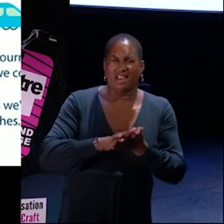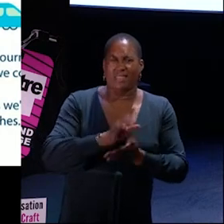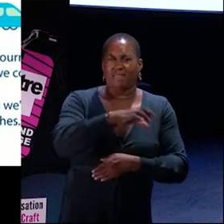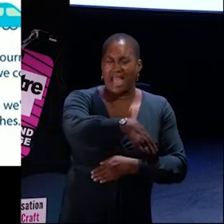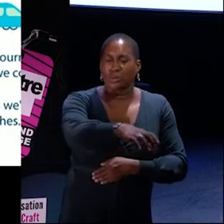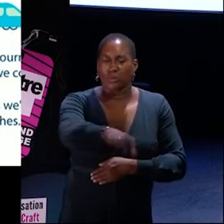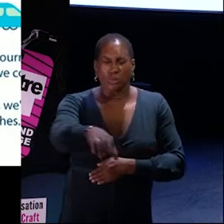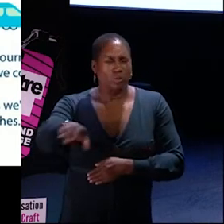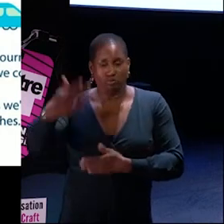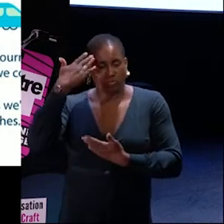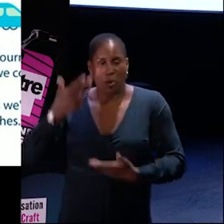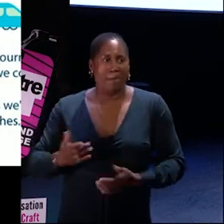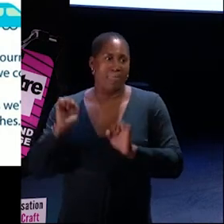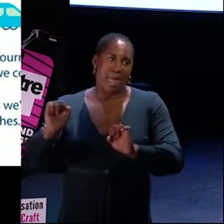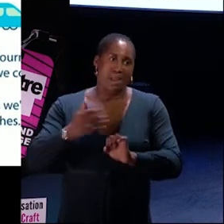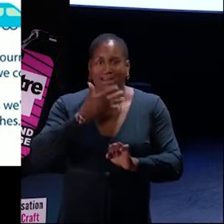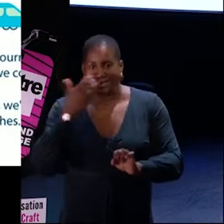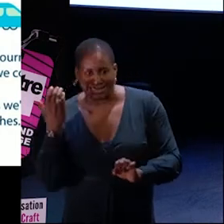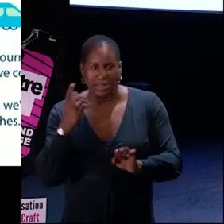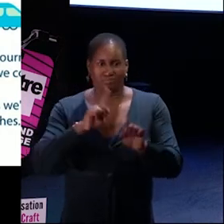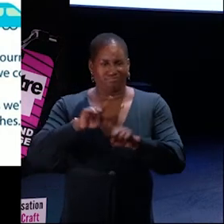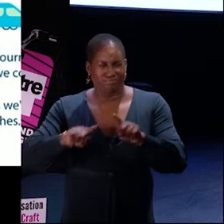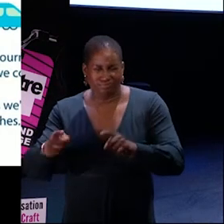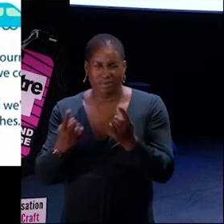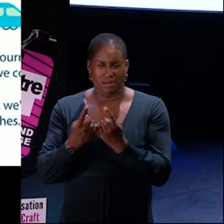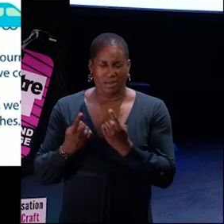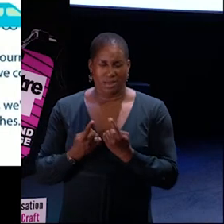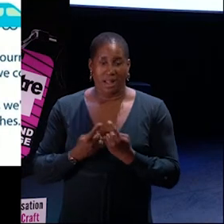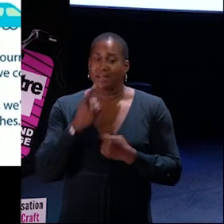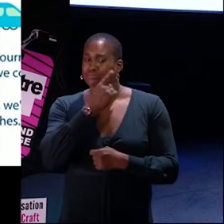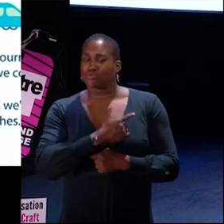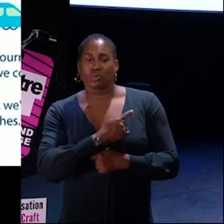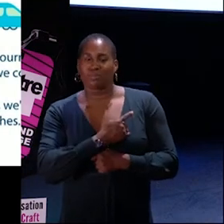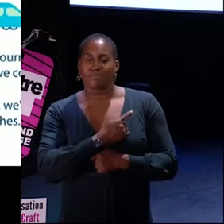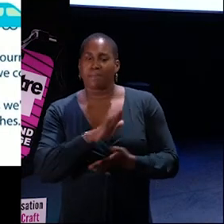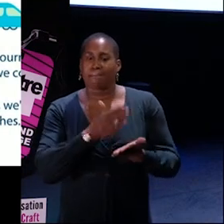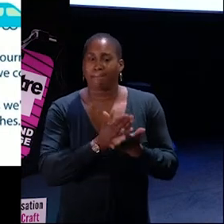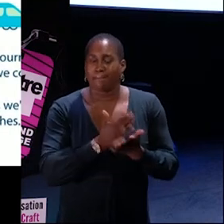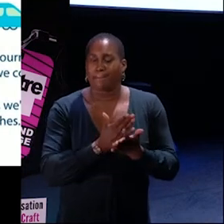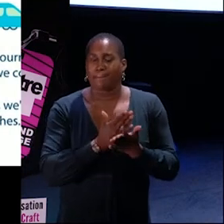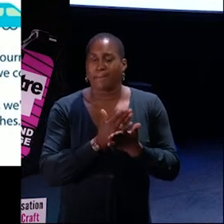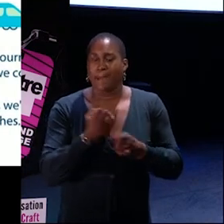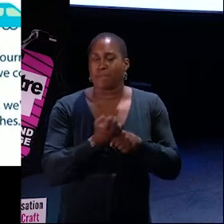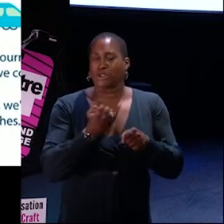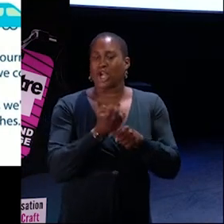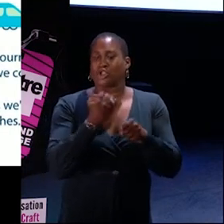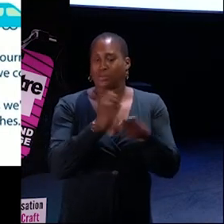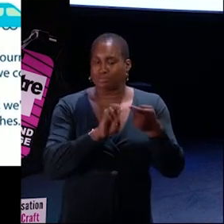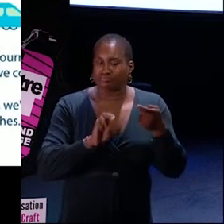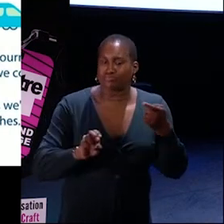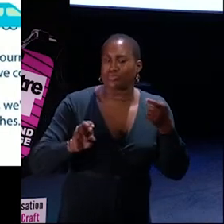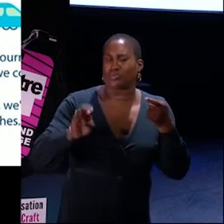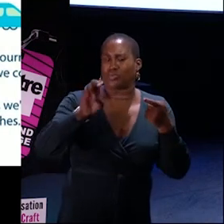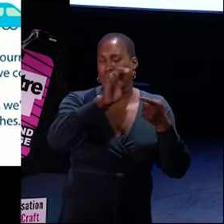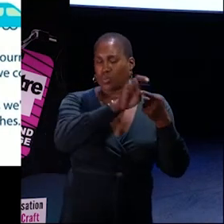their all of that kind of thing in the building. So this is just the actual production and the touring part of it. But I think that the really important thing for me that I